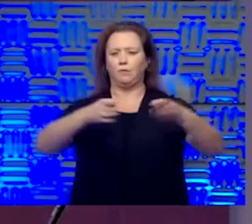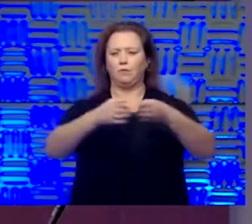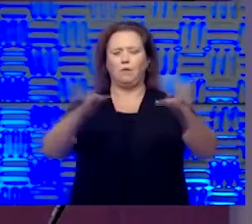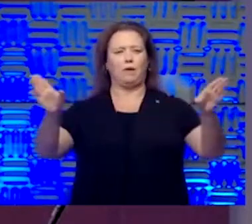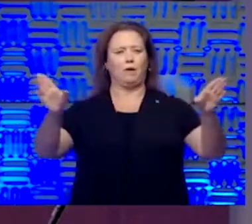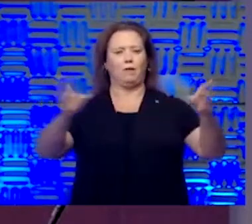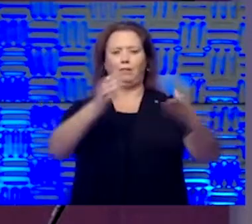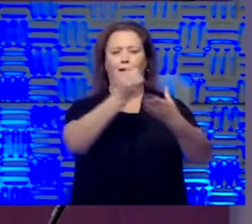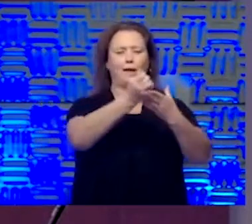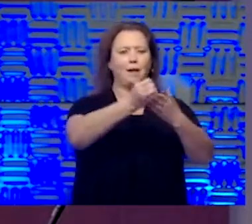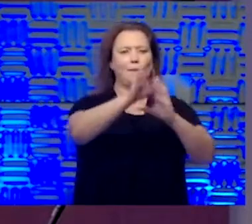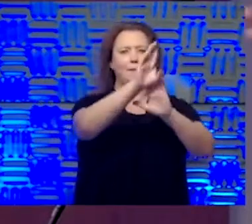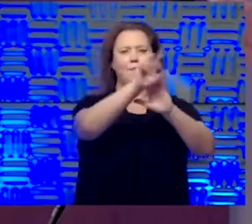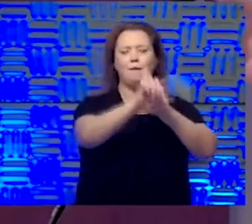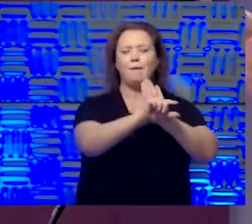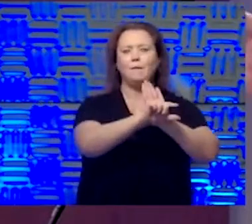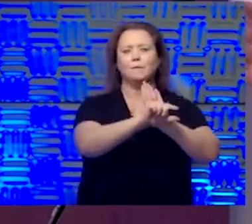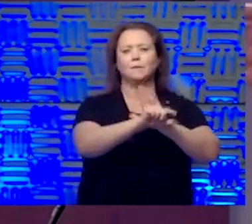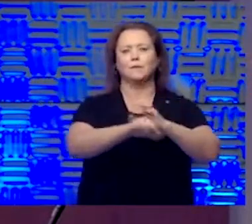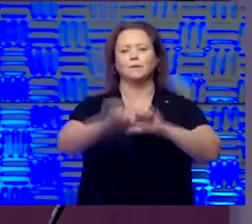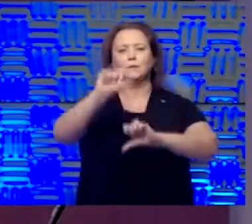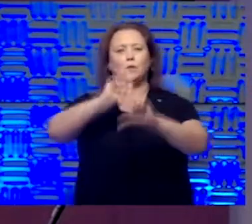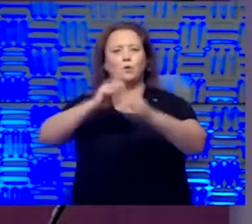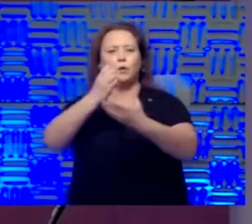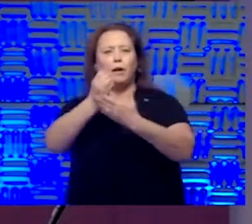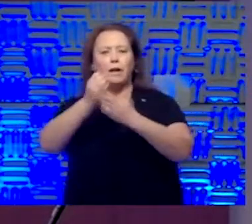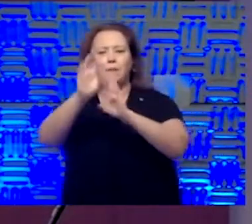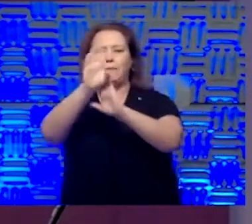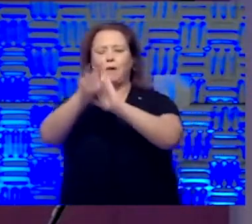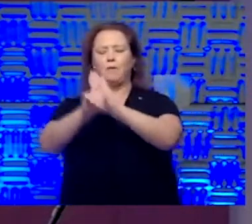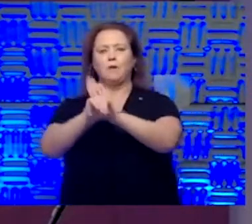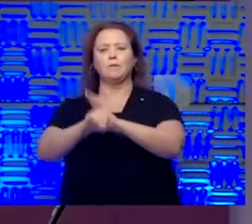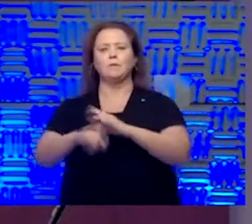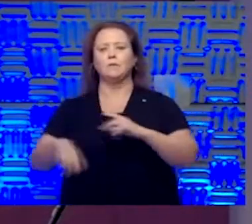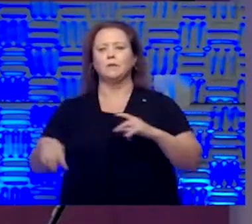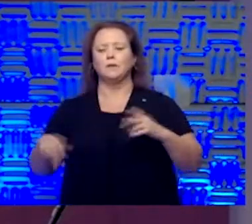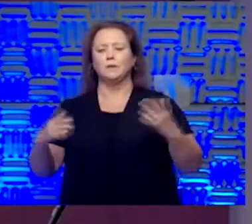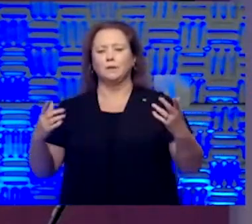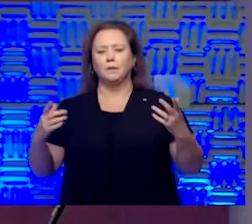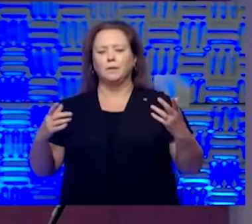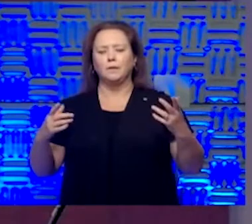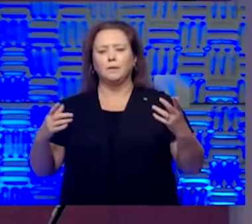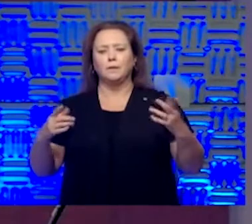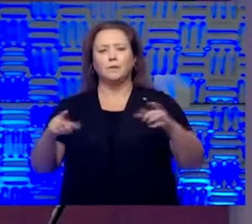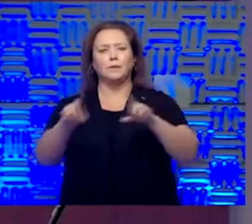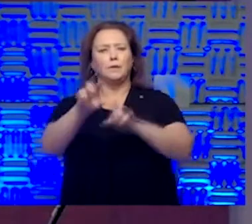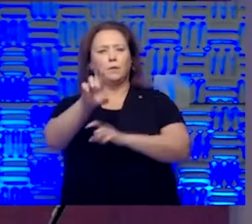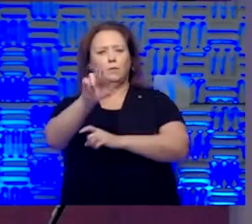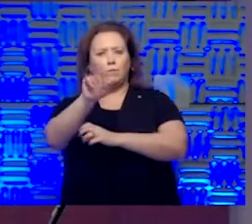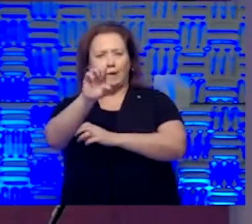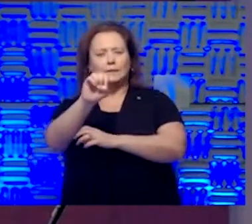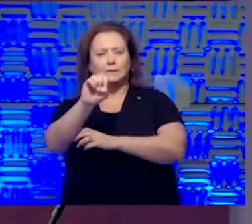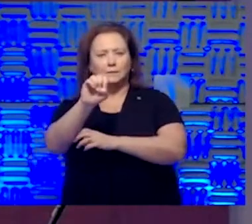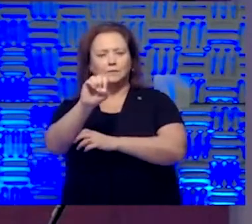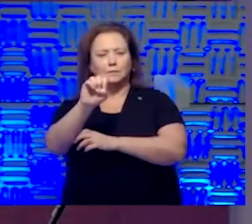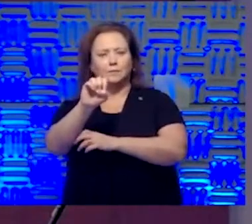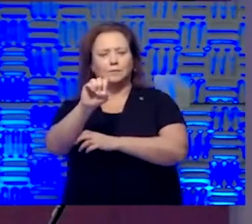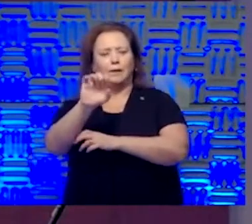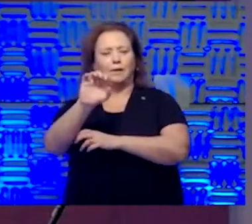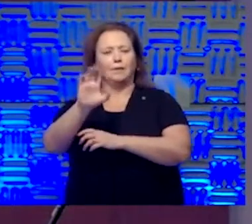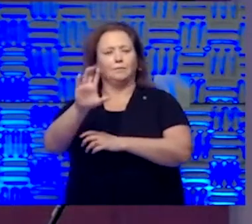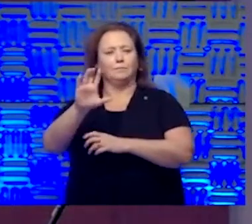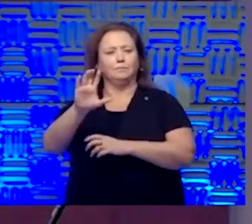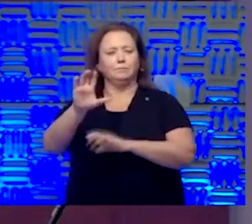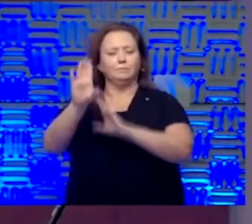economic backgrounds, socioeconomics, as well as race and ethnicity.